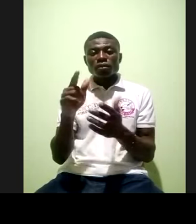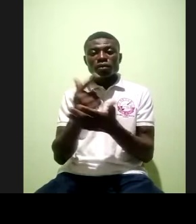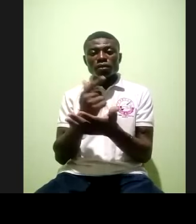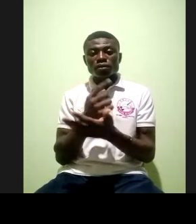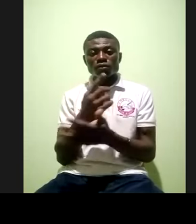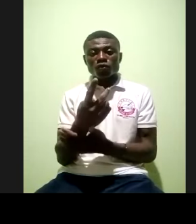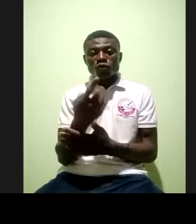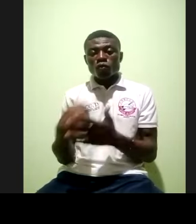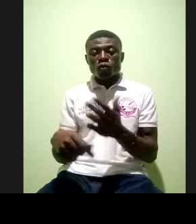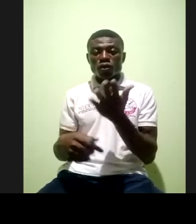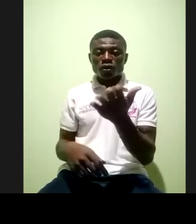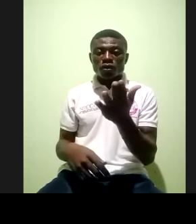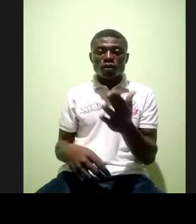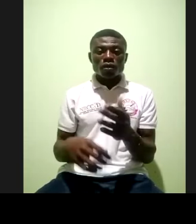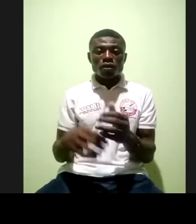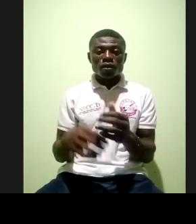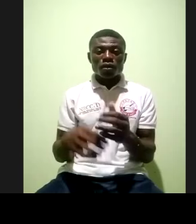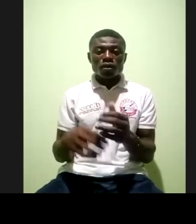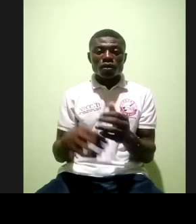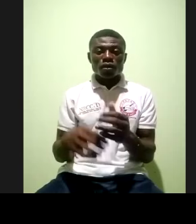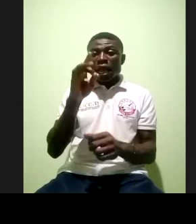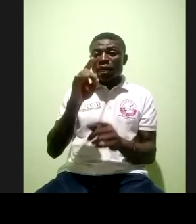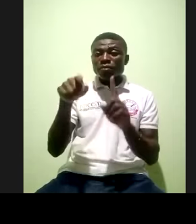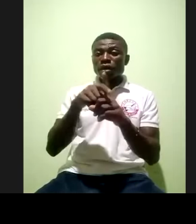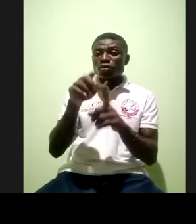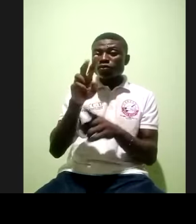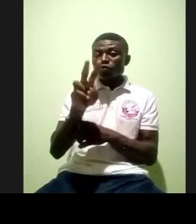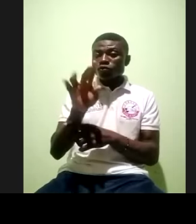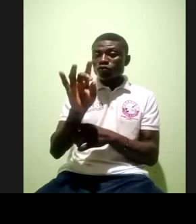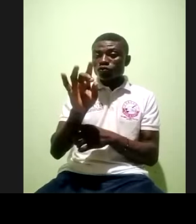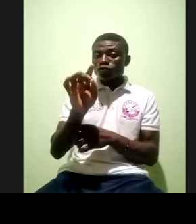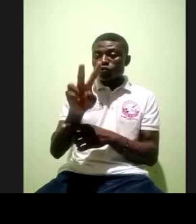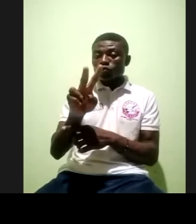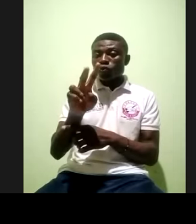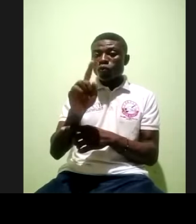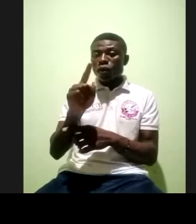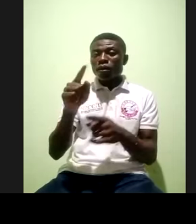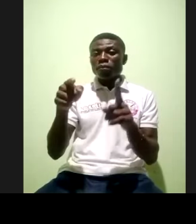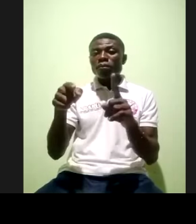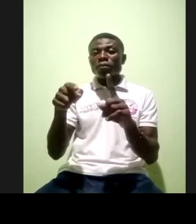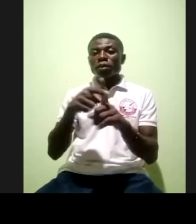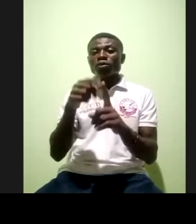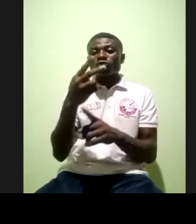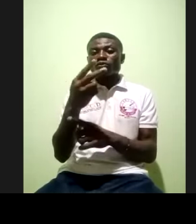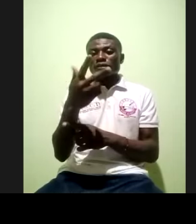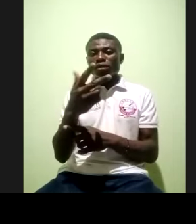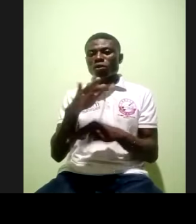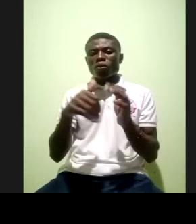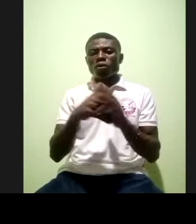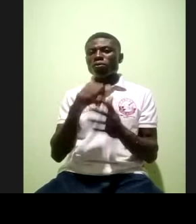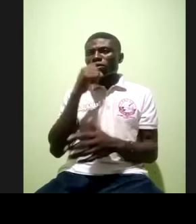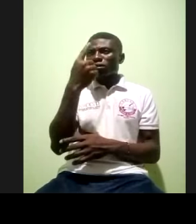there? 8 plus 2, 10, and 1 plus 2 is 3. So they have not understood the concept